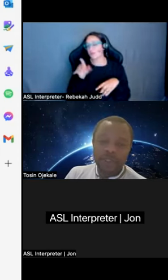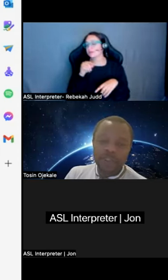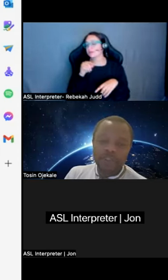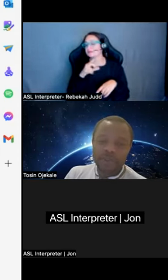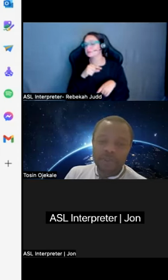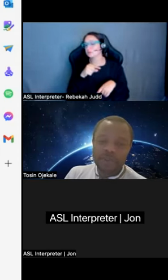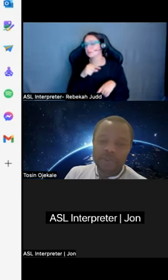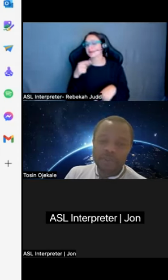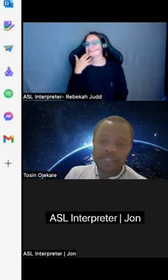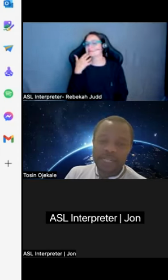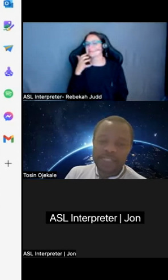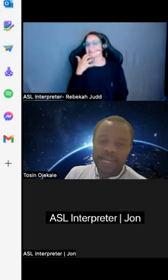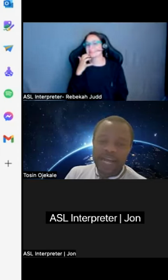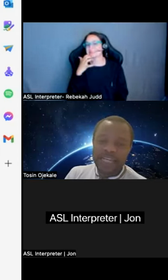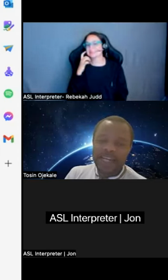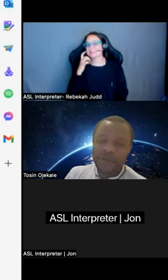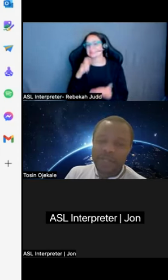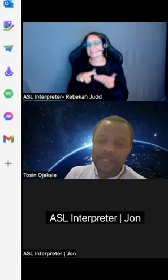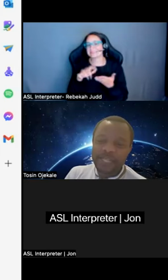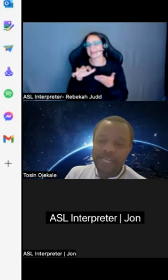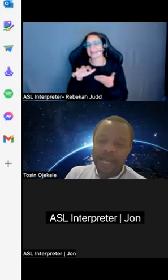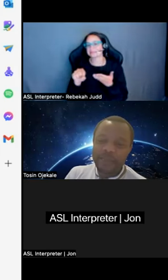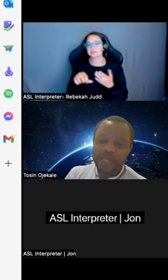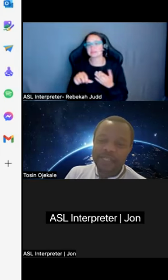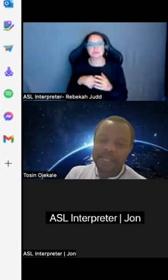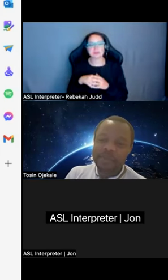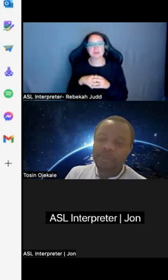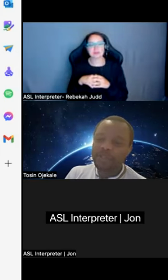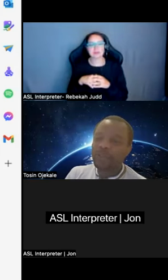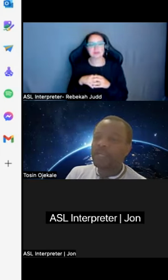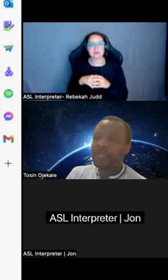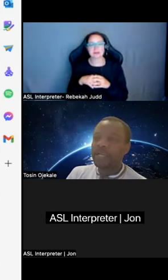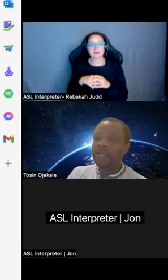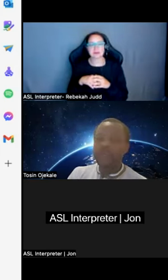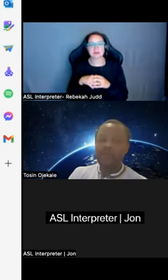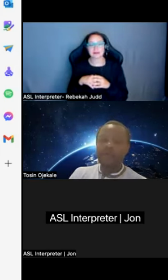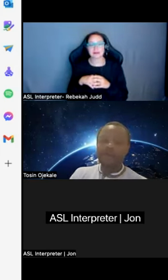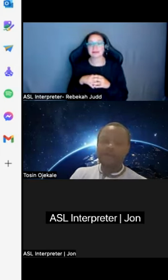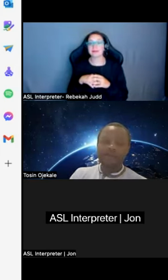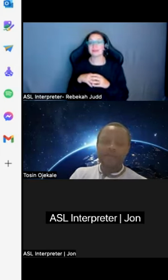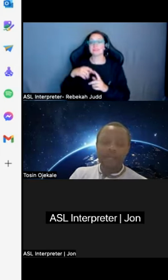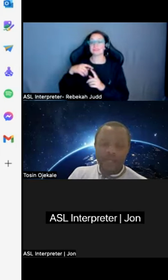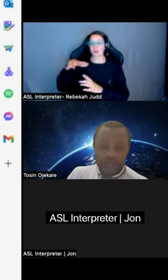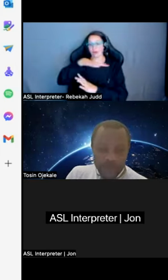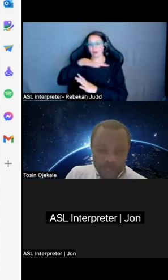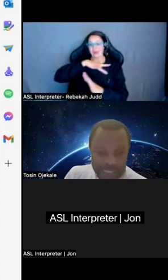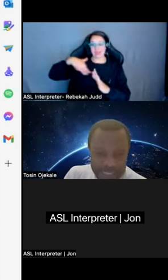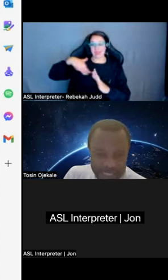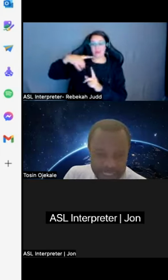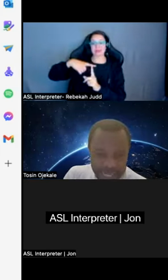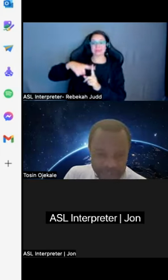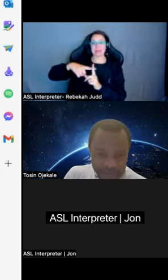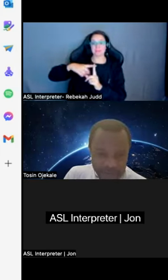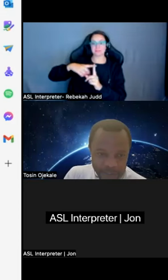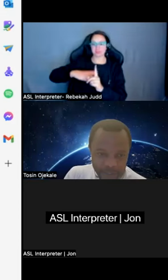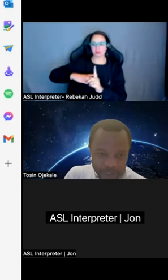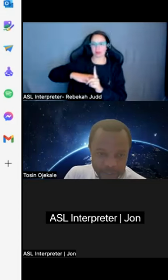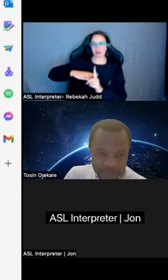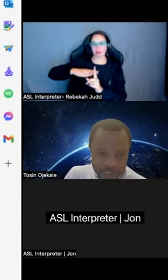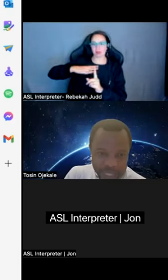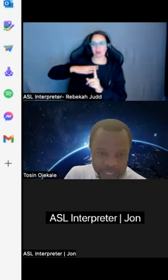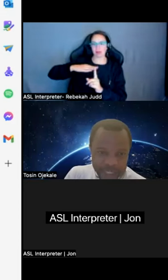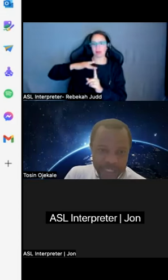So used to detect an increase in ambient temperature in an area. Okay, so this is the inside of it,